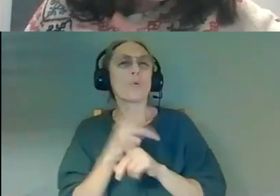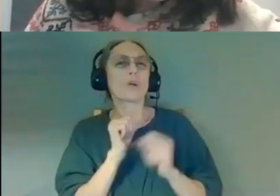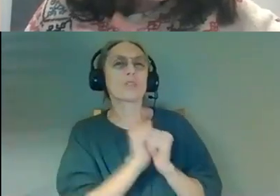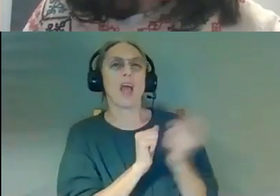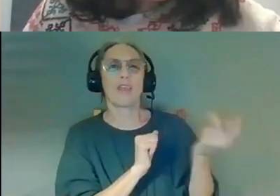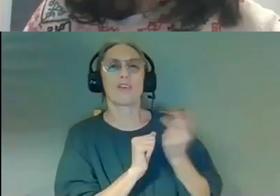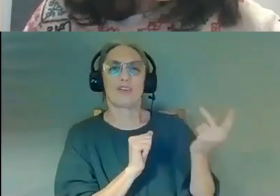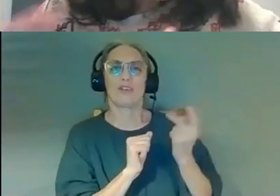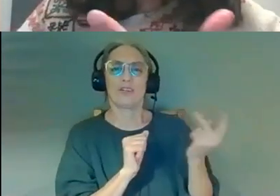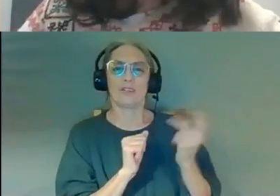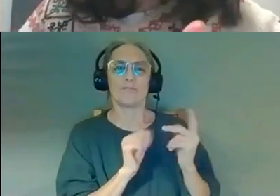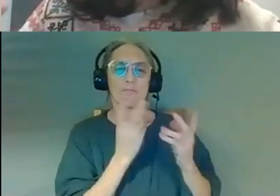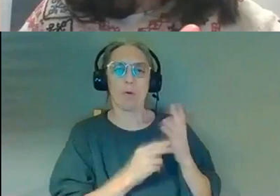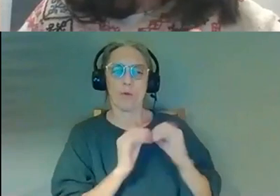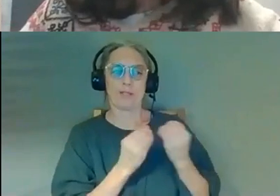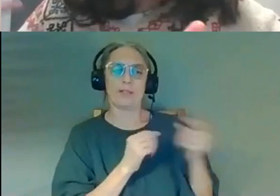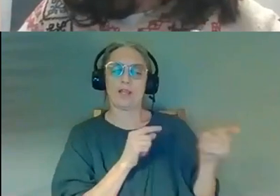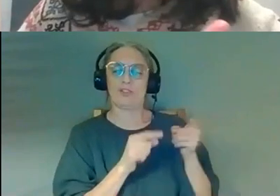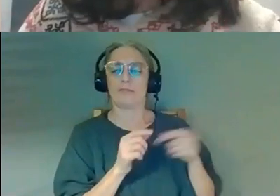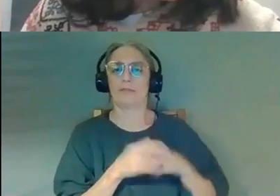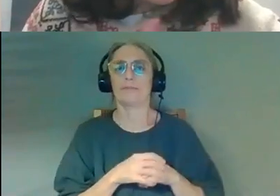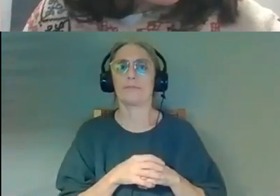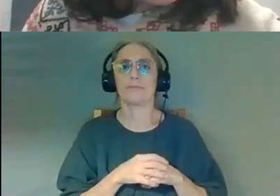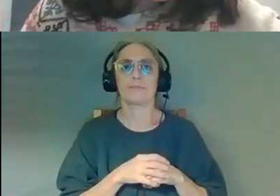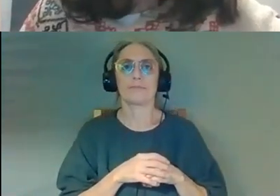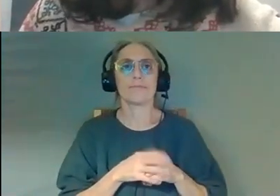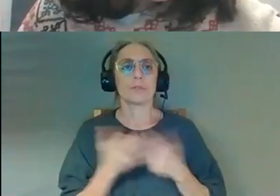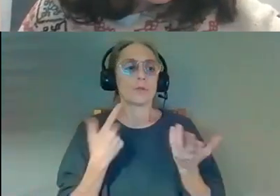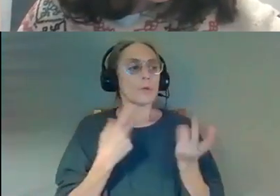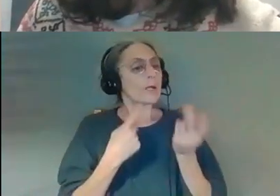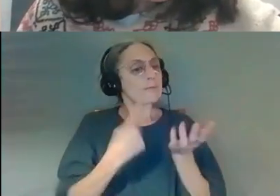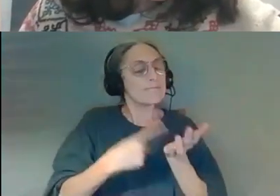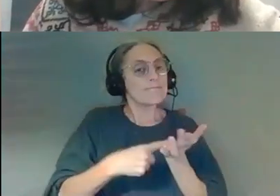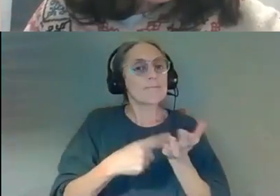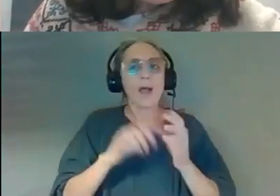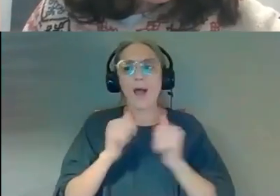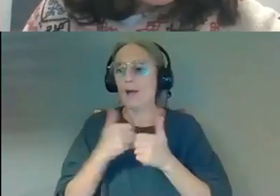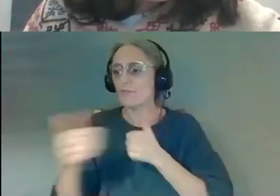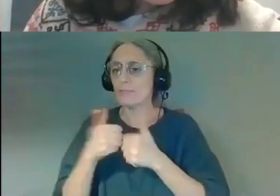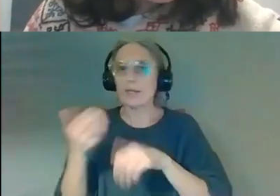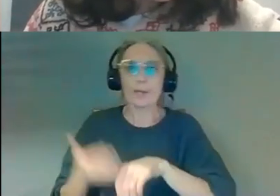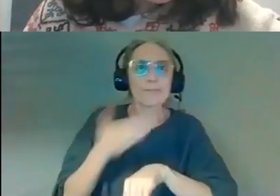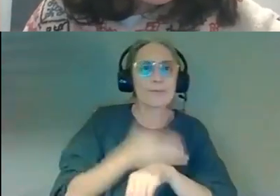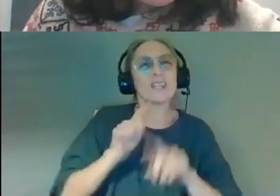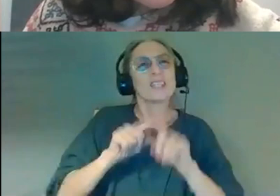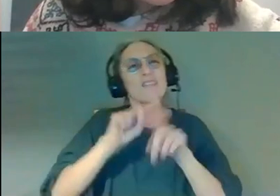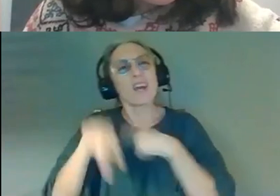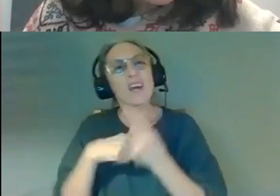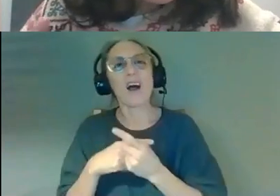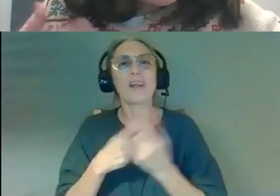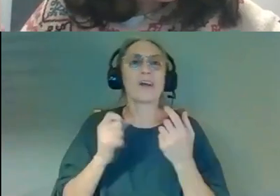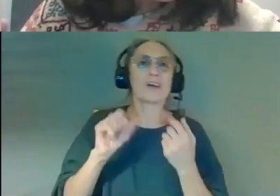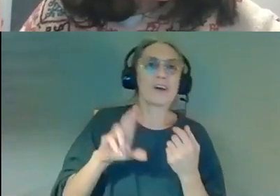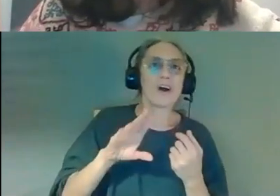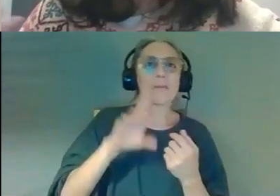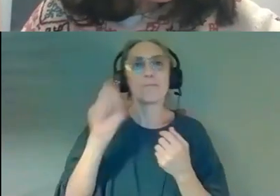a lot of the, you know, to improve different modes of transportation. But I guess my issue is that what